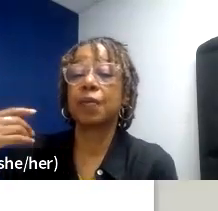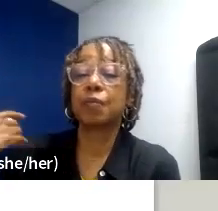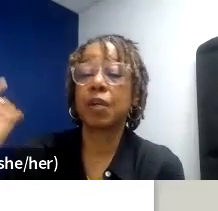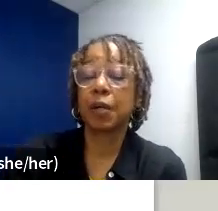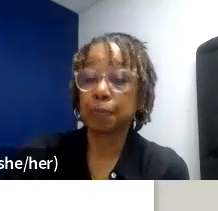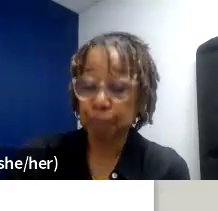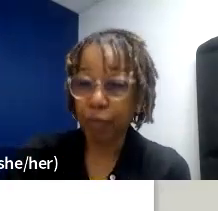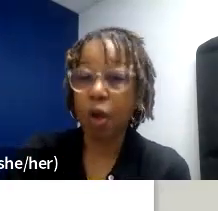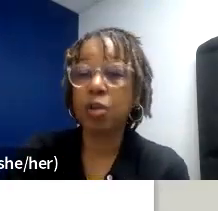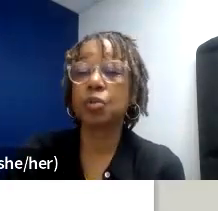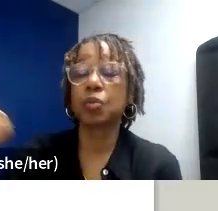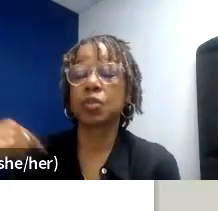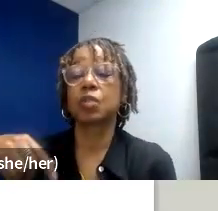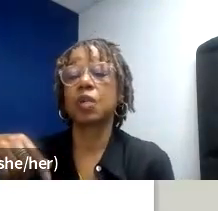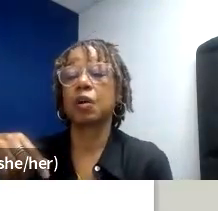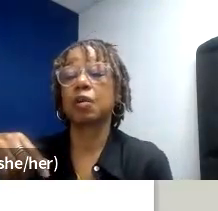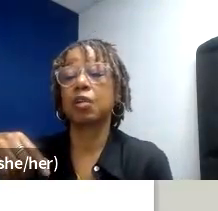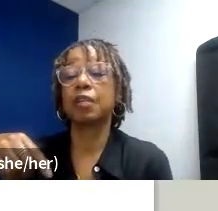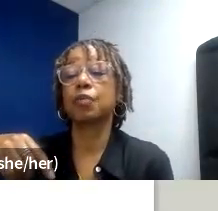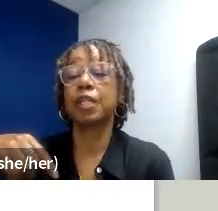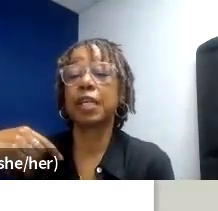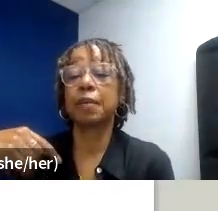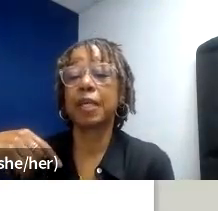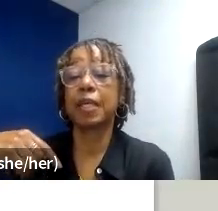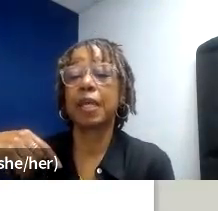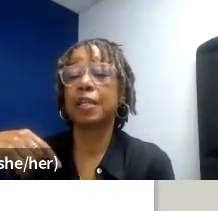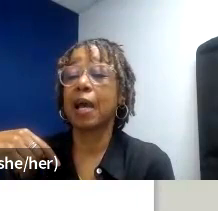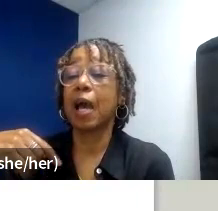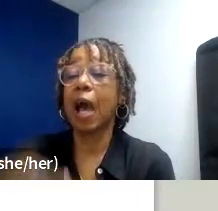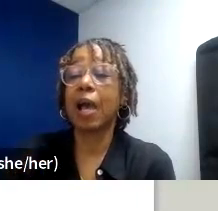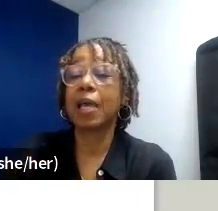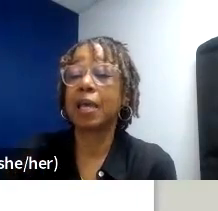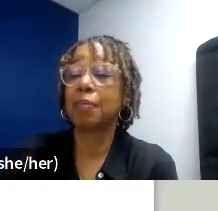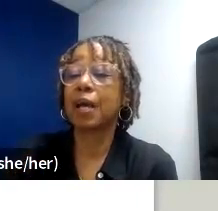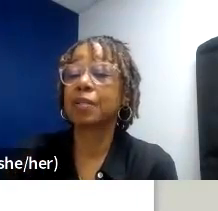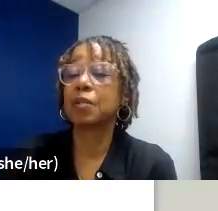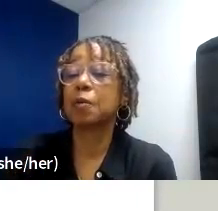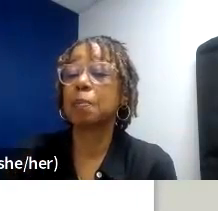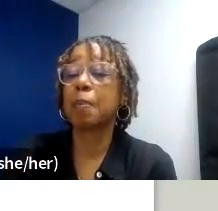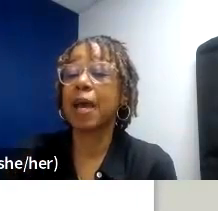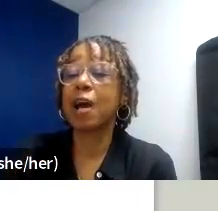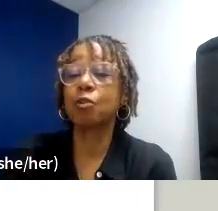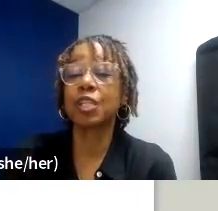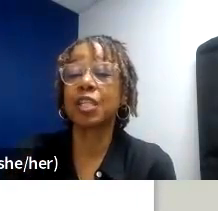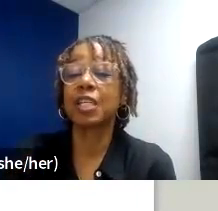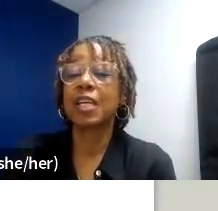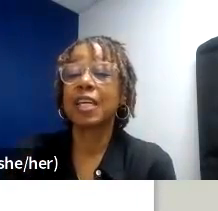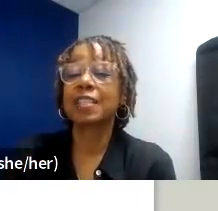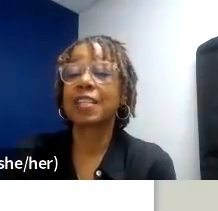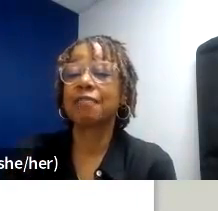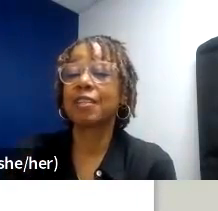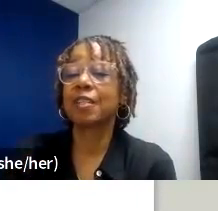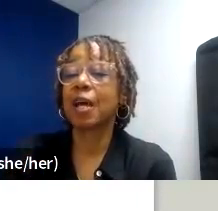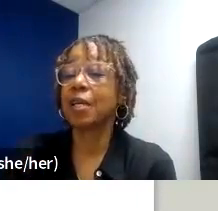and they also are living with ME, and I am not myalgic